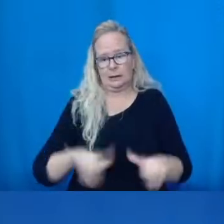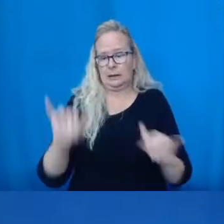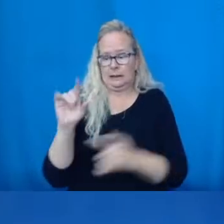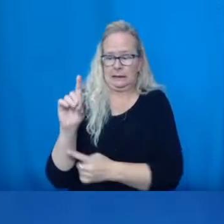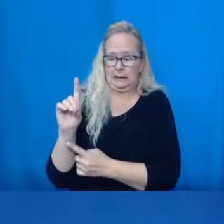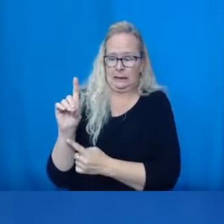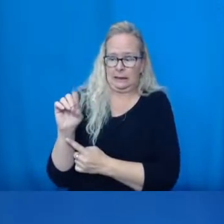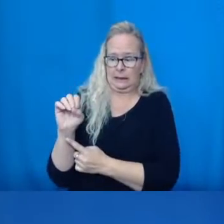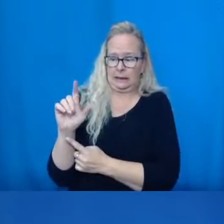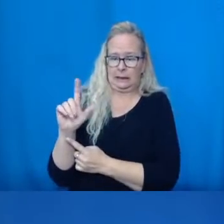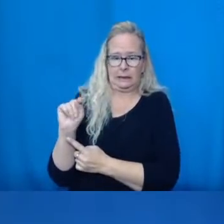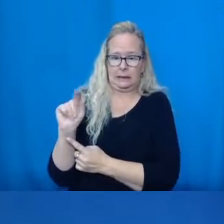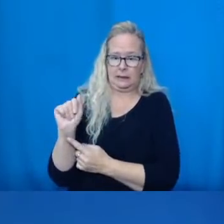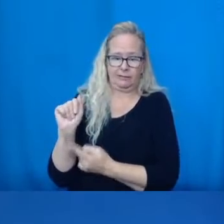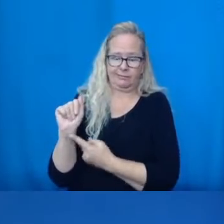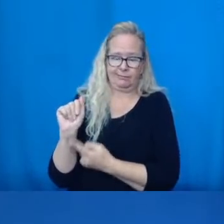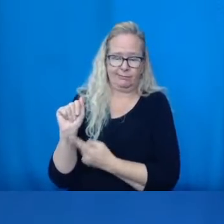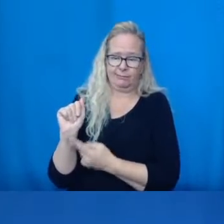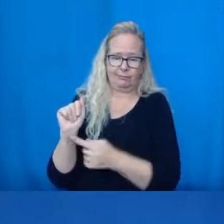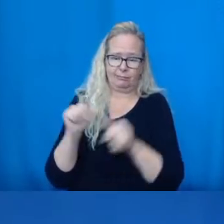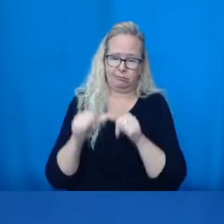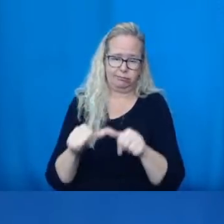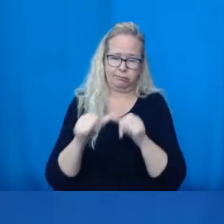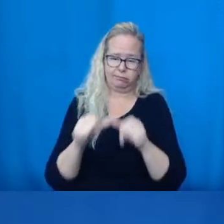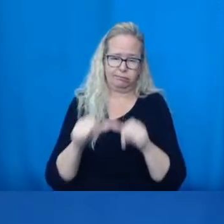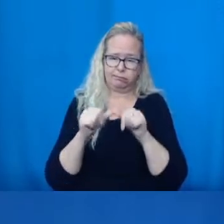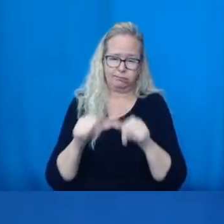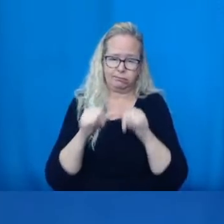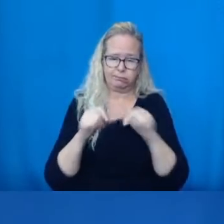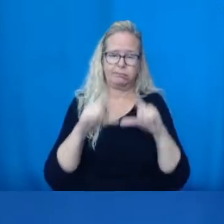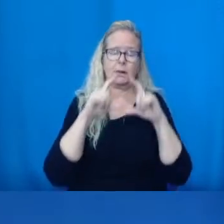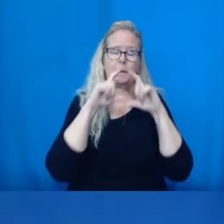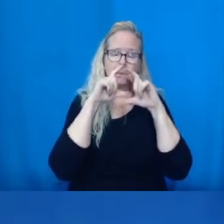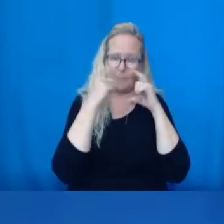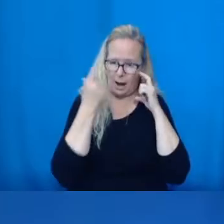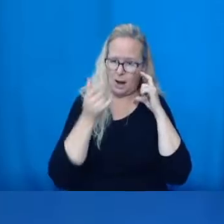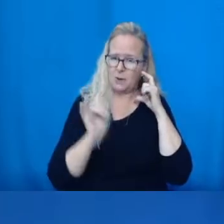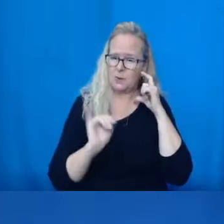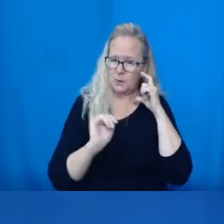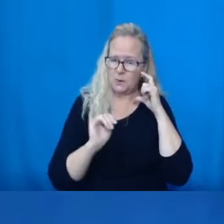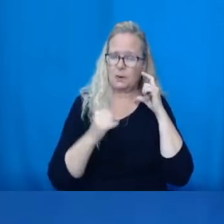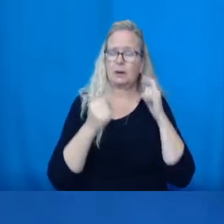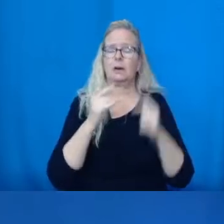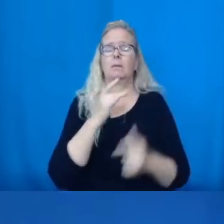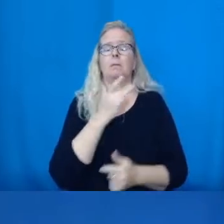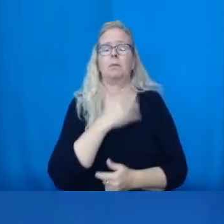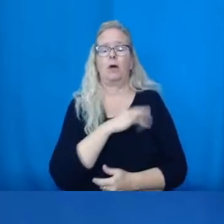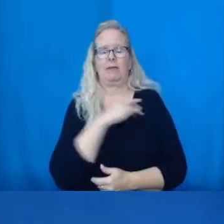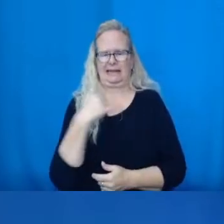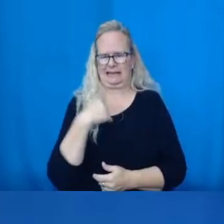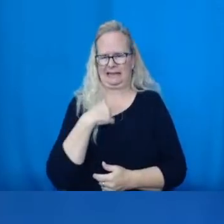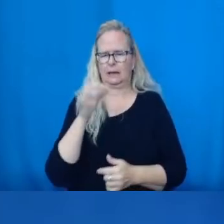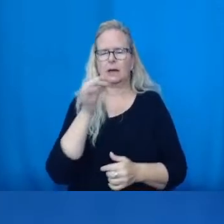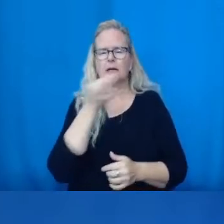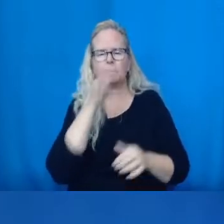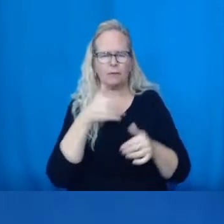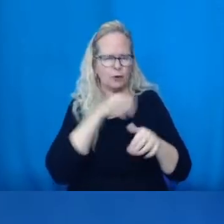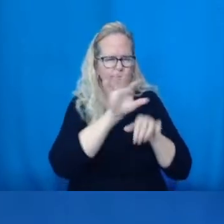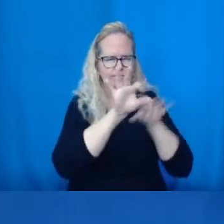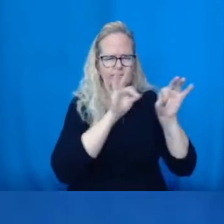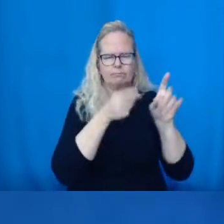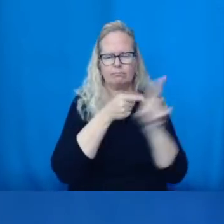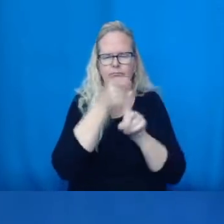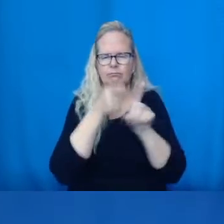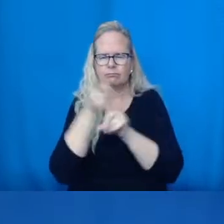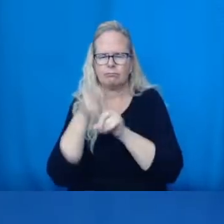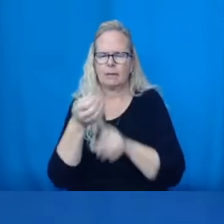Canadian-based experts to talk with Albertans on why deepening our understanding on how transmission happens and the actual differences between